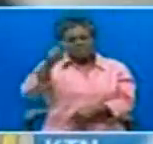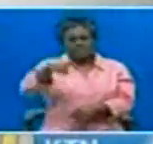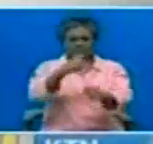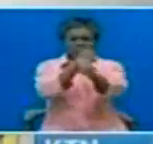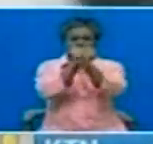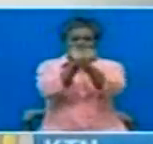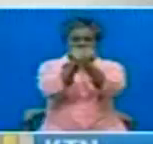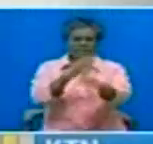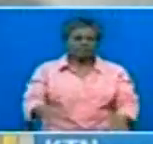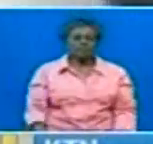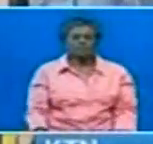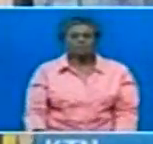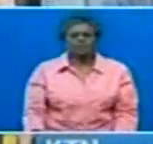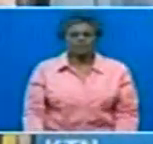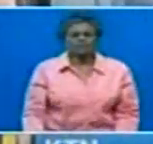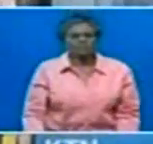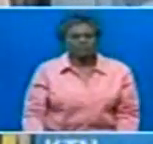protected.